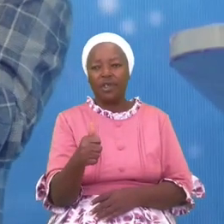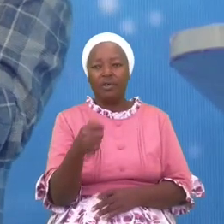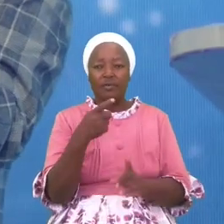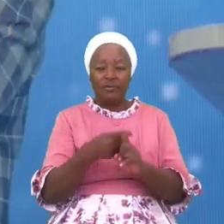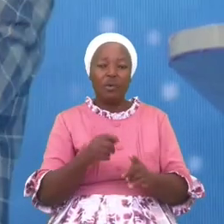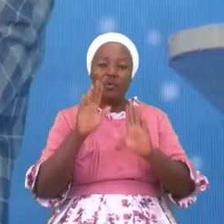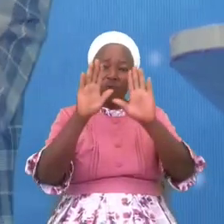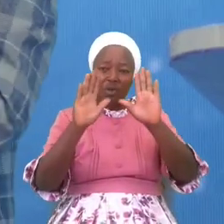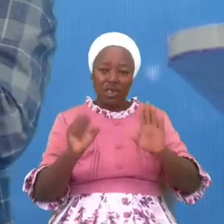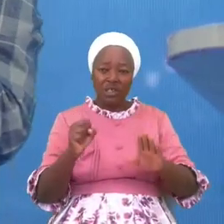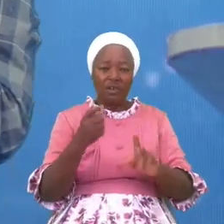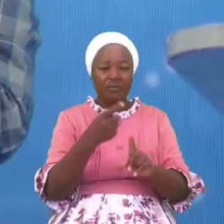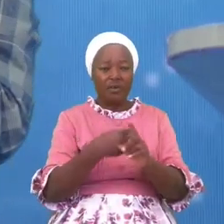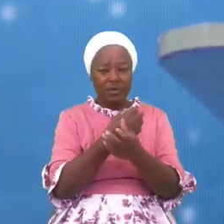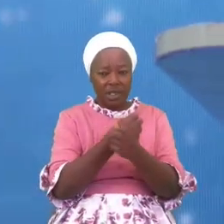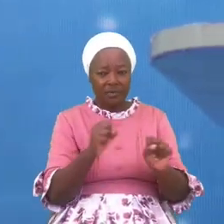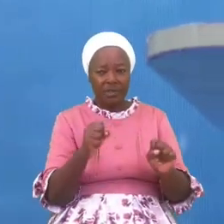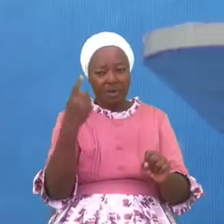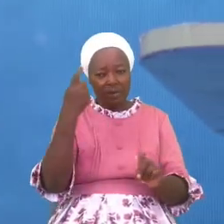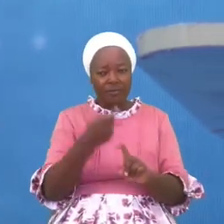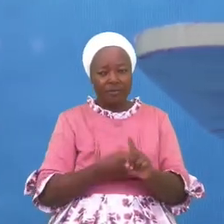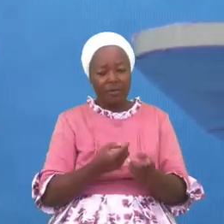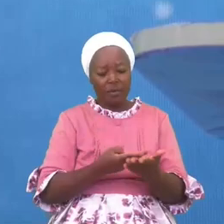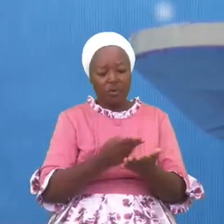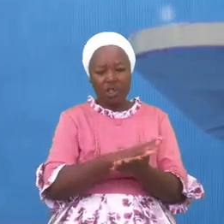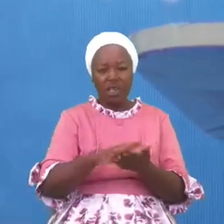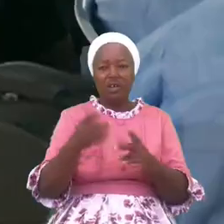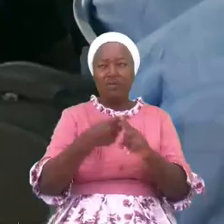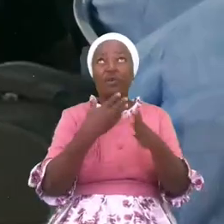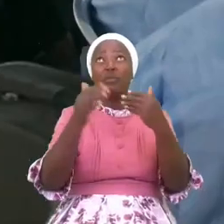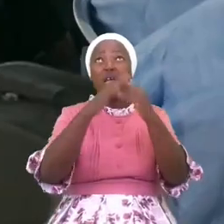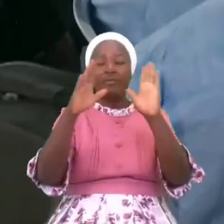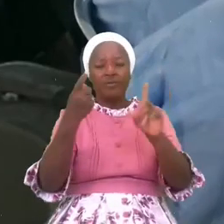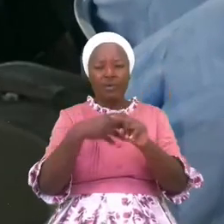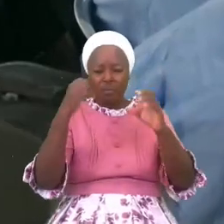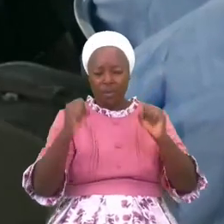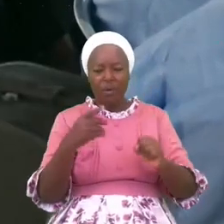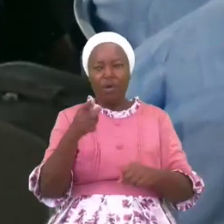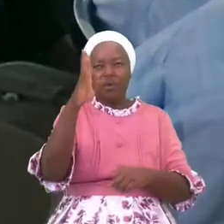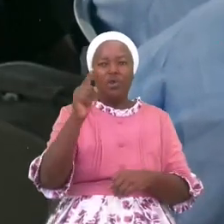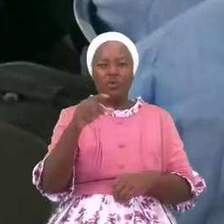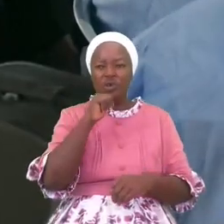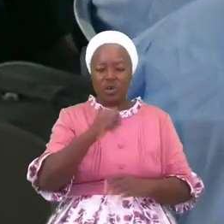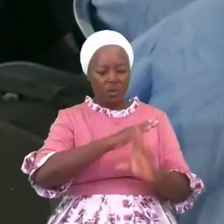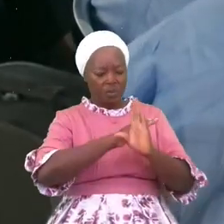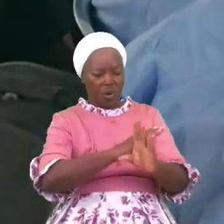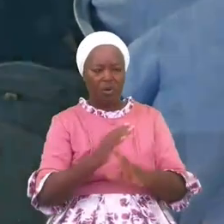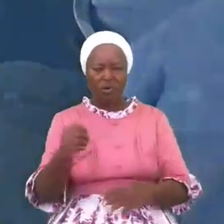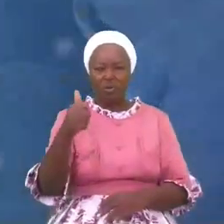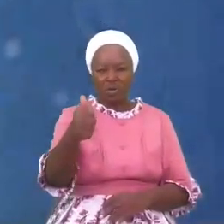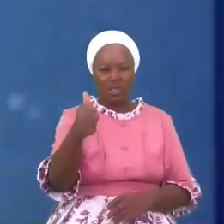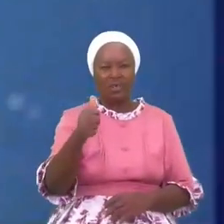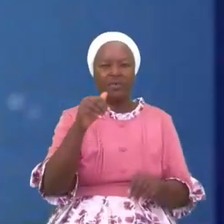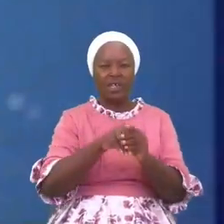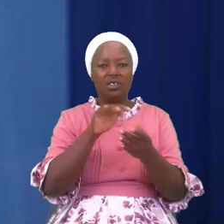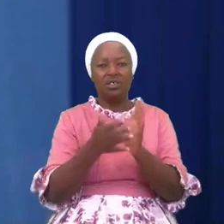heaven, from the power of God, you will not block yourself in Jesus' name. But I must give some time and talk to you about them. That's why we